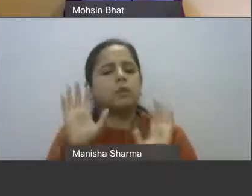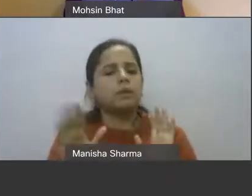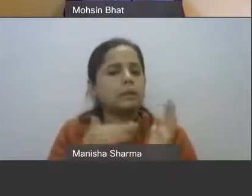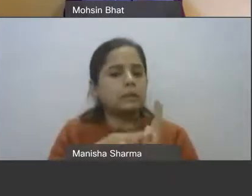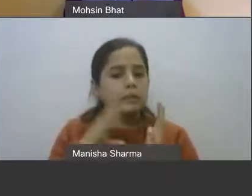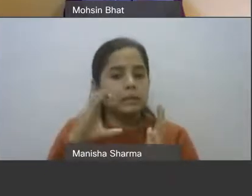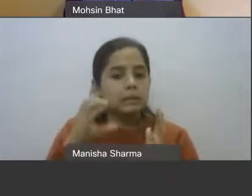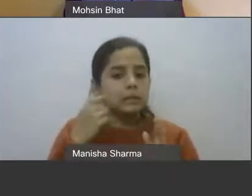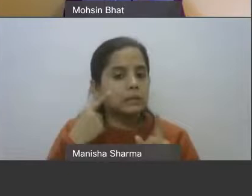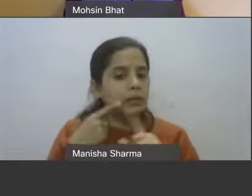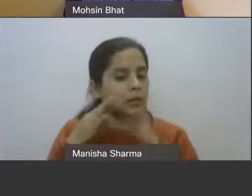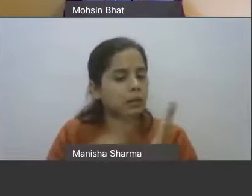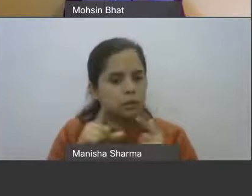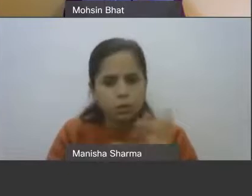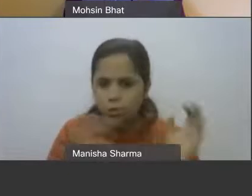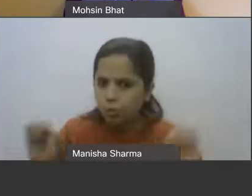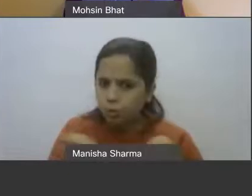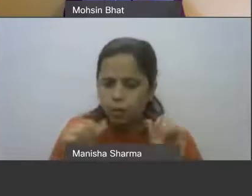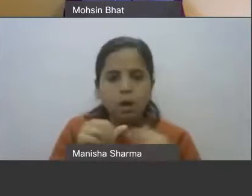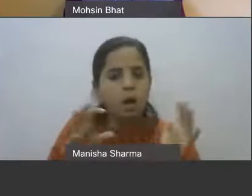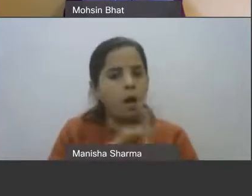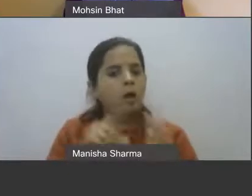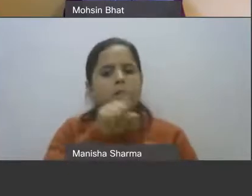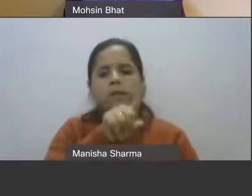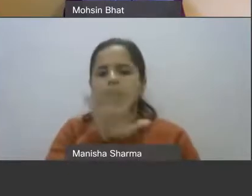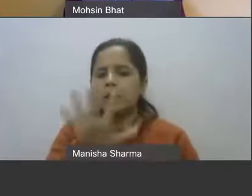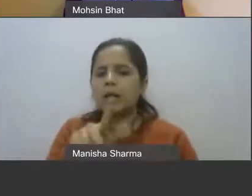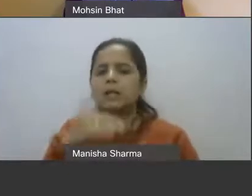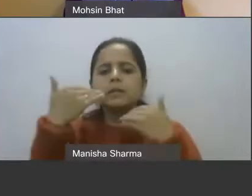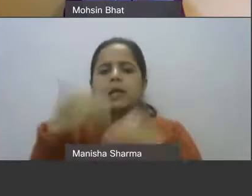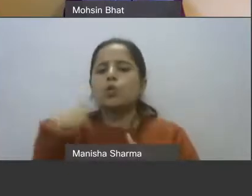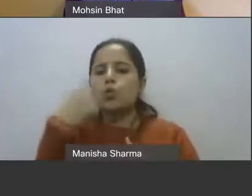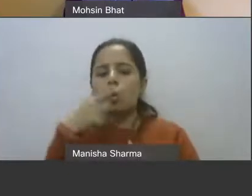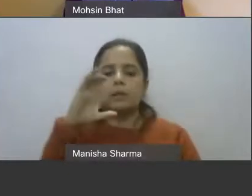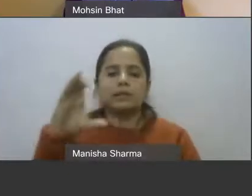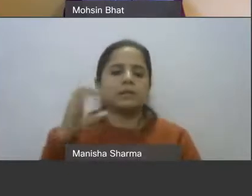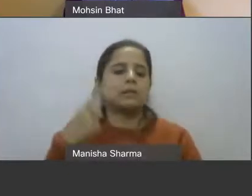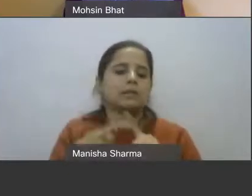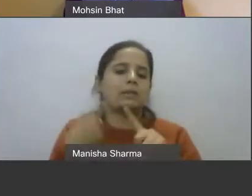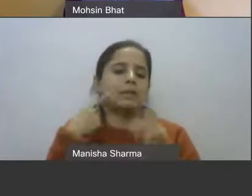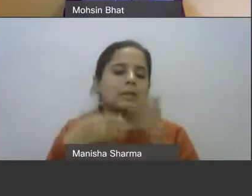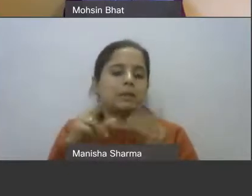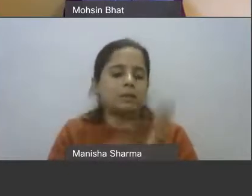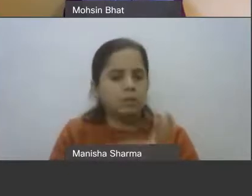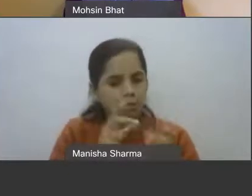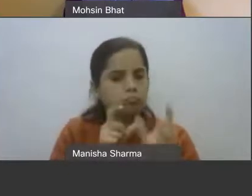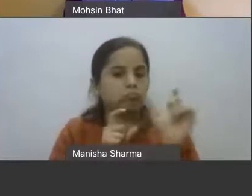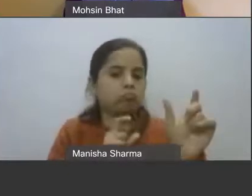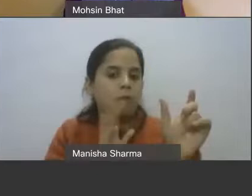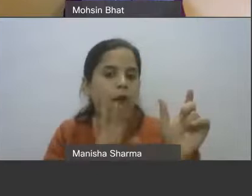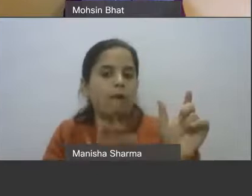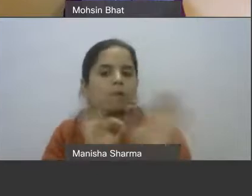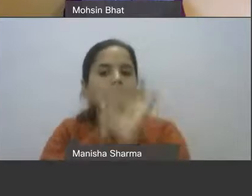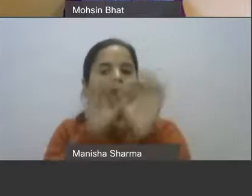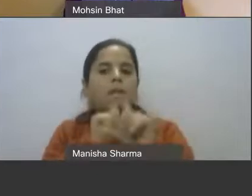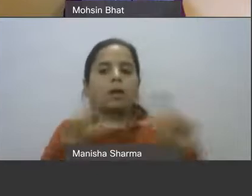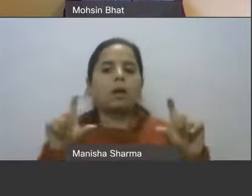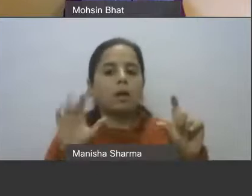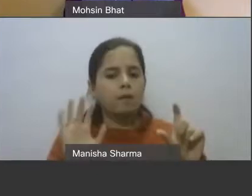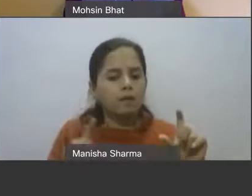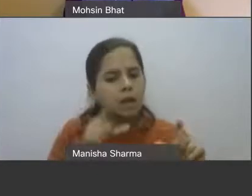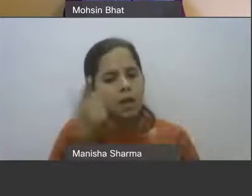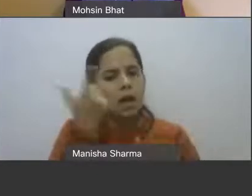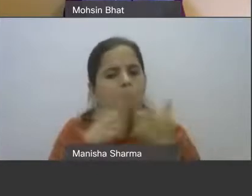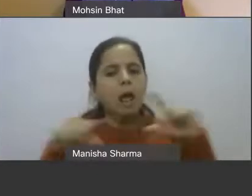non-citizens, while Article 15 is supposedly restricted only to citizens because it says citizens as a as part of its